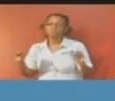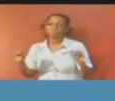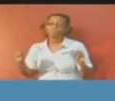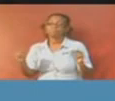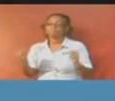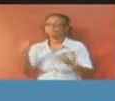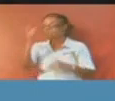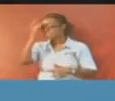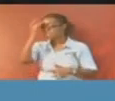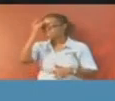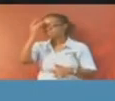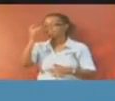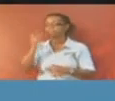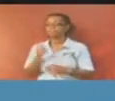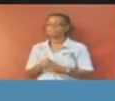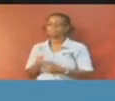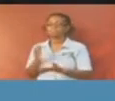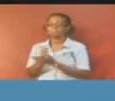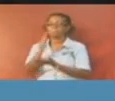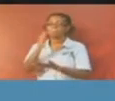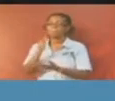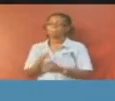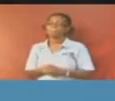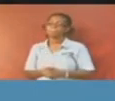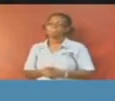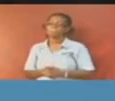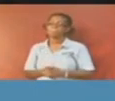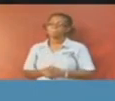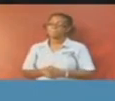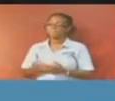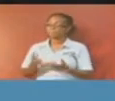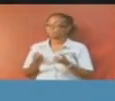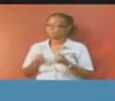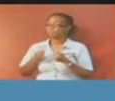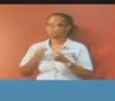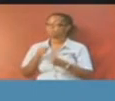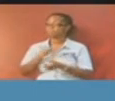development of what we want in the country as herd immunity. Next slide.